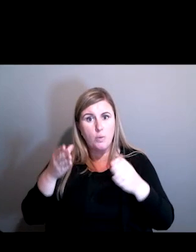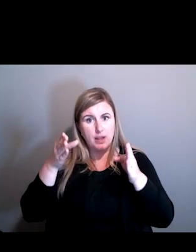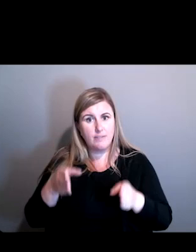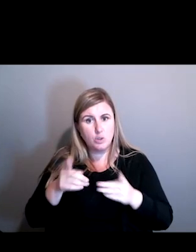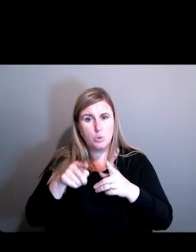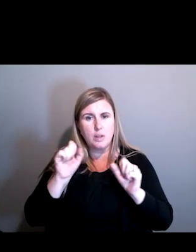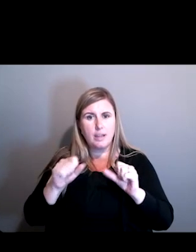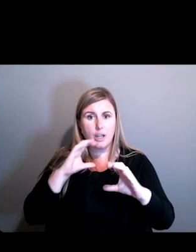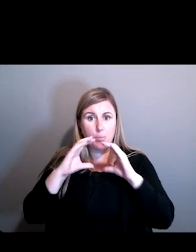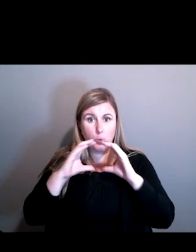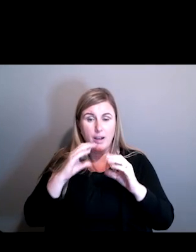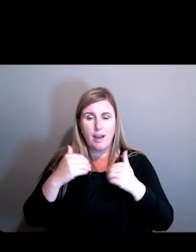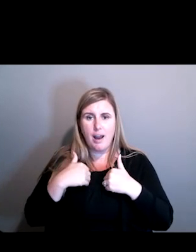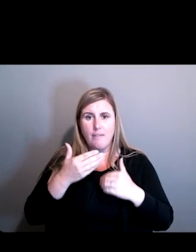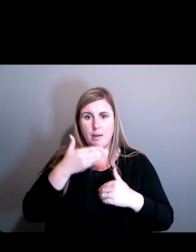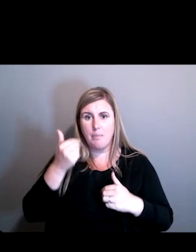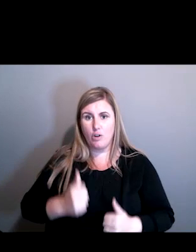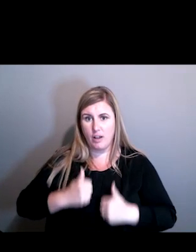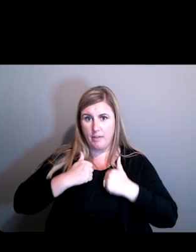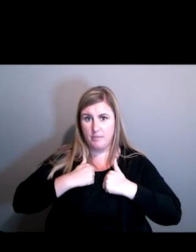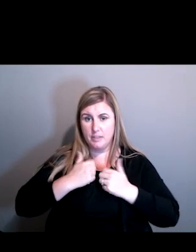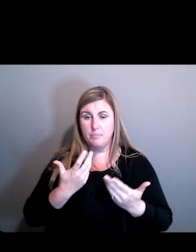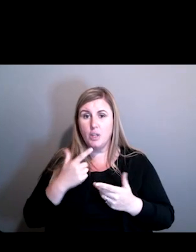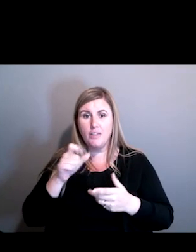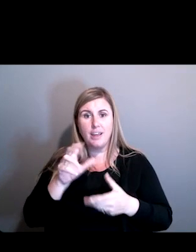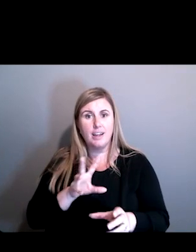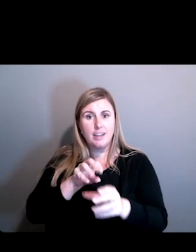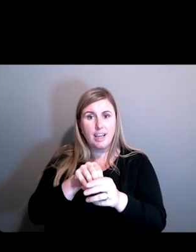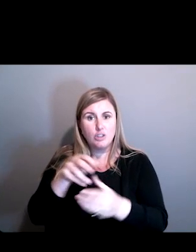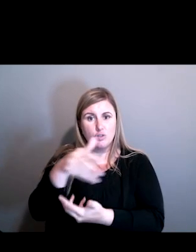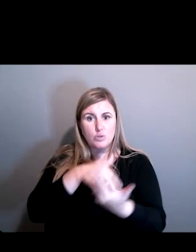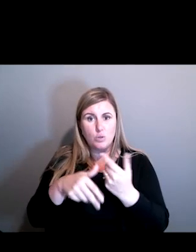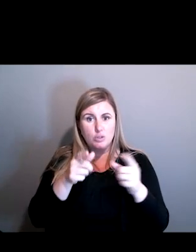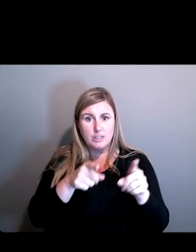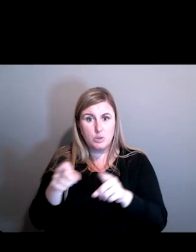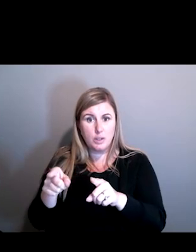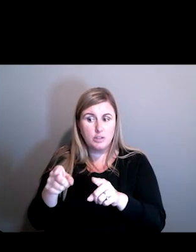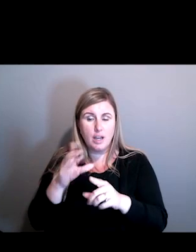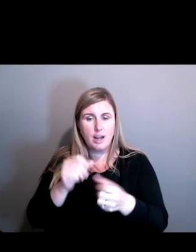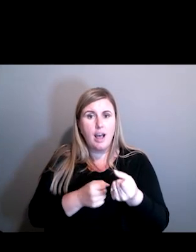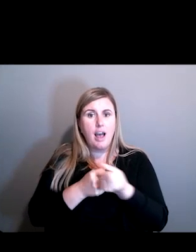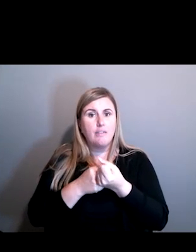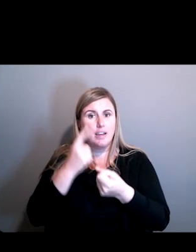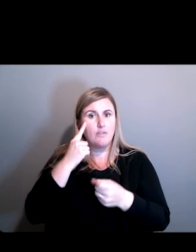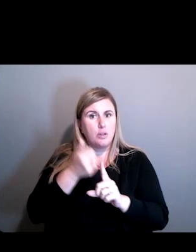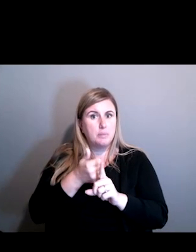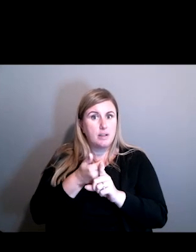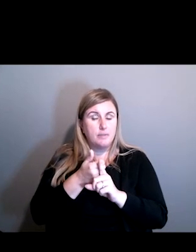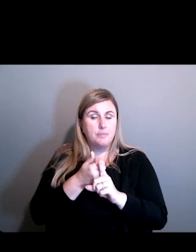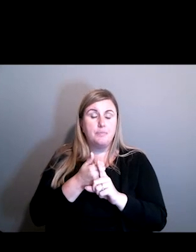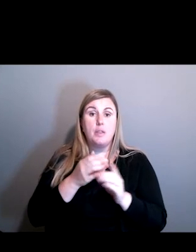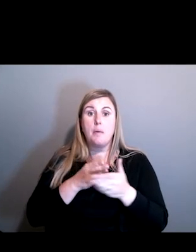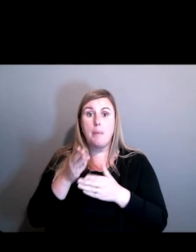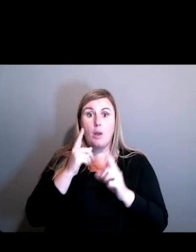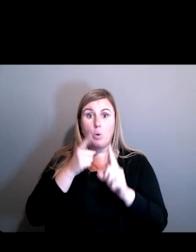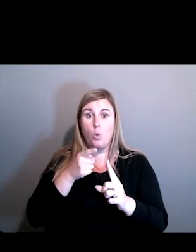individual so they can communicate and have a better life, so they can engage in social situations and advocate for themselves. The